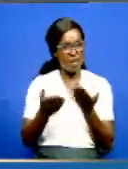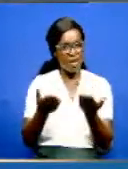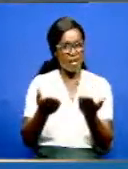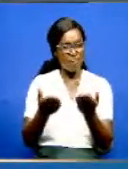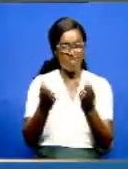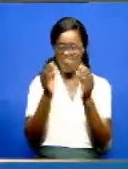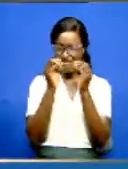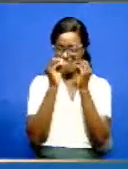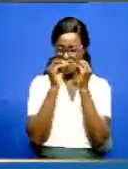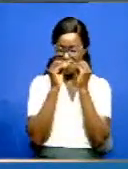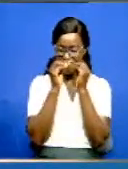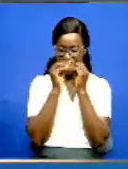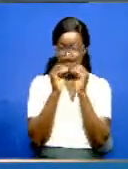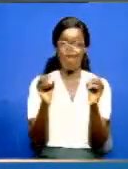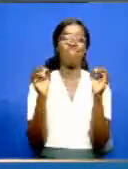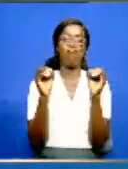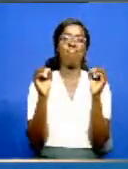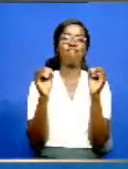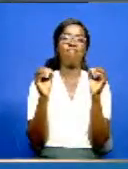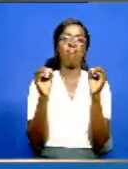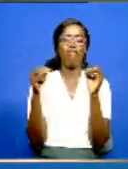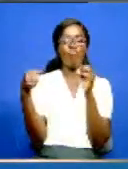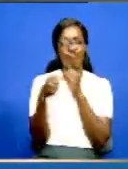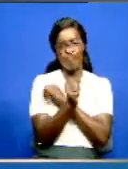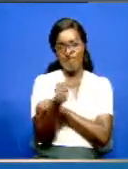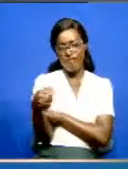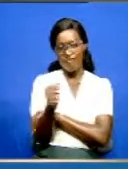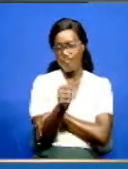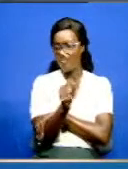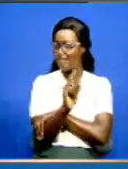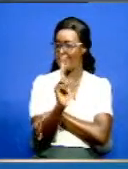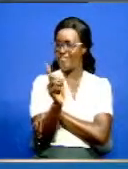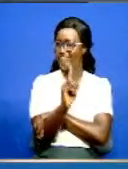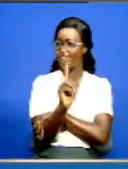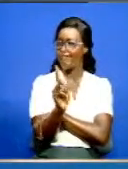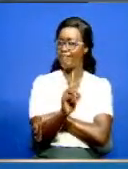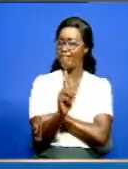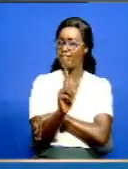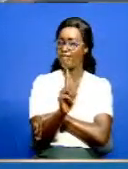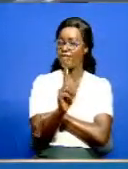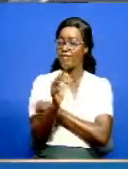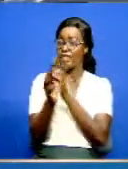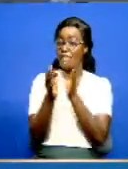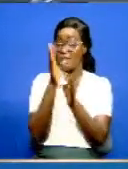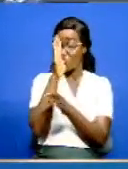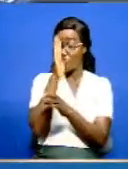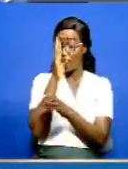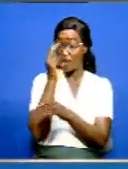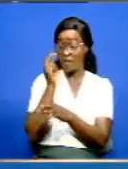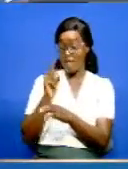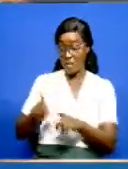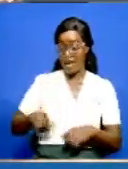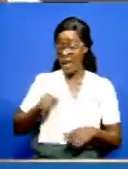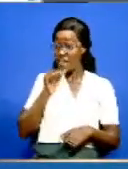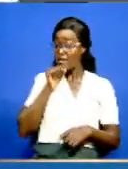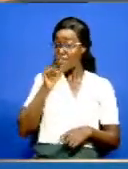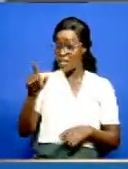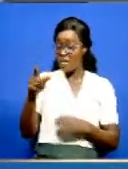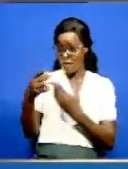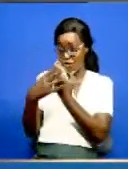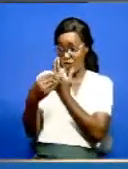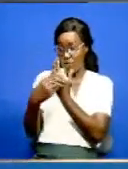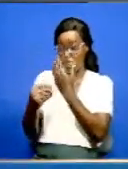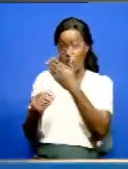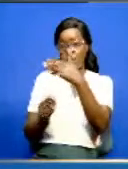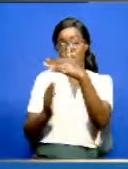to cut shortcuts. If you have a doubt, look at his life. He reached the